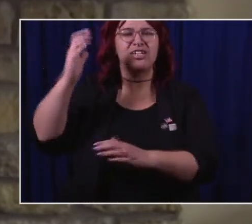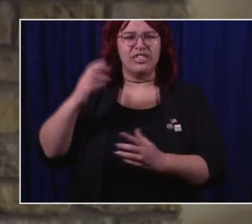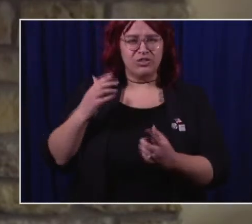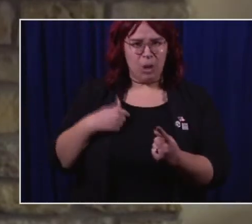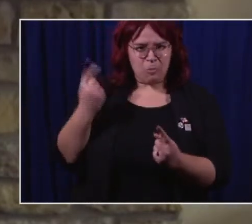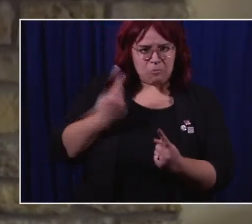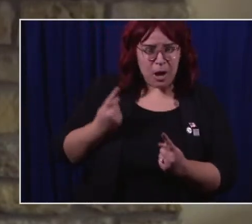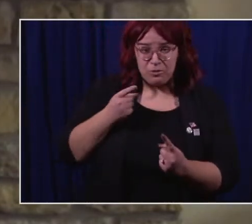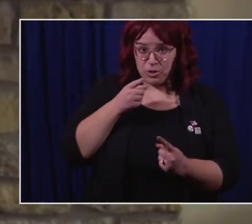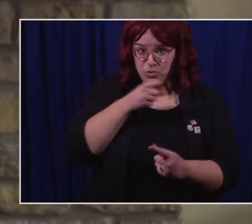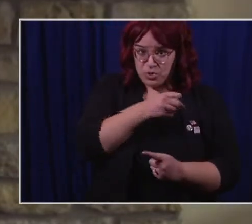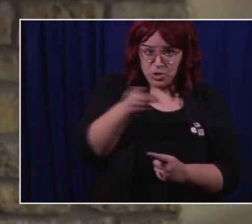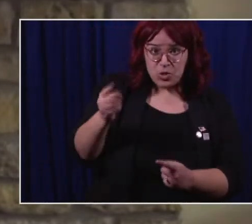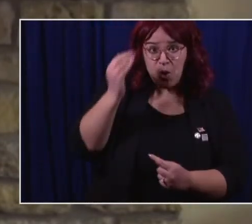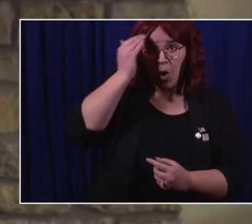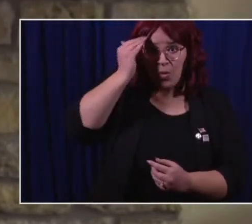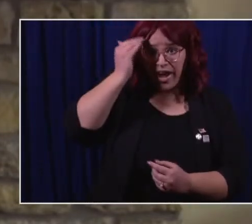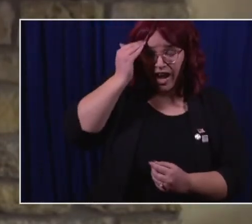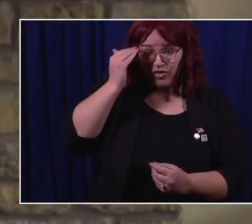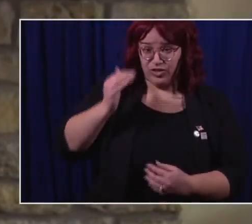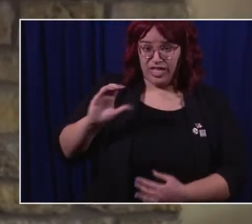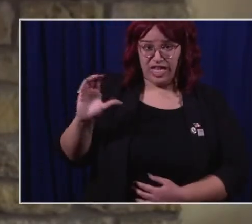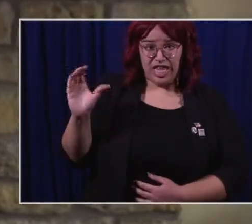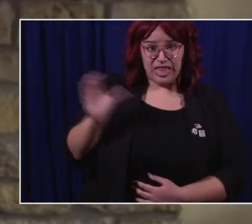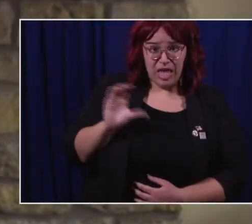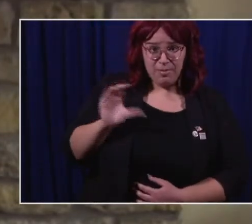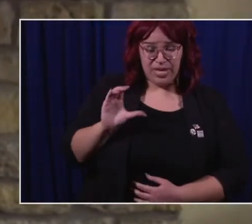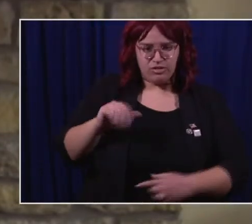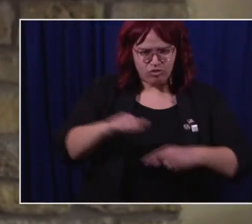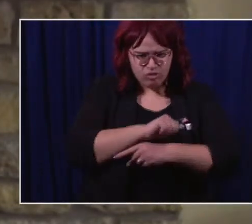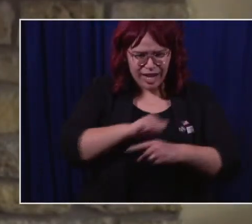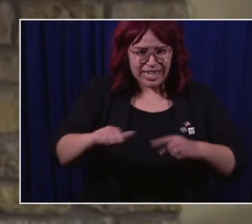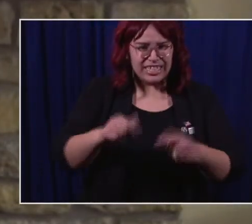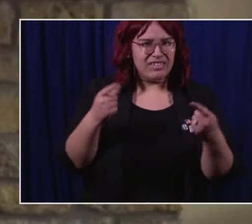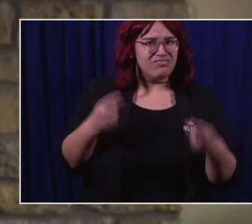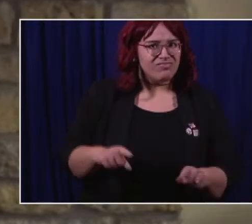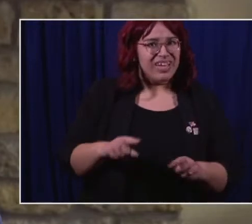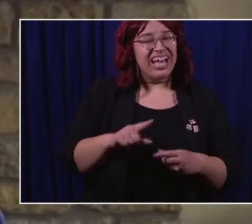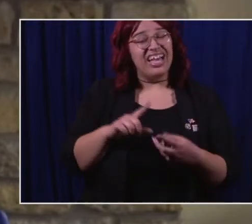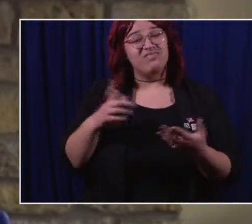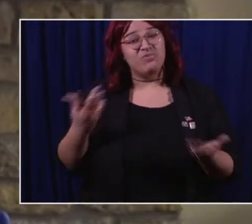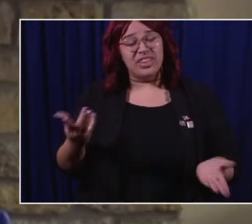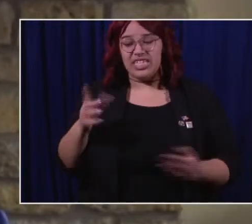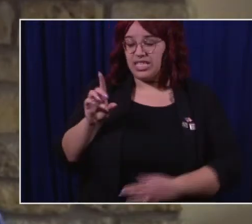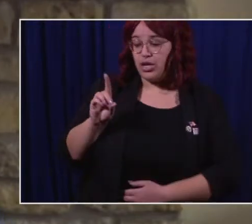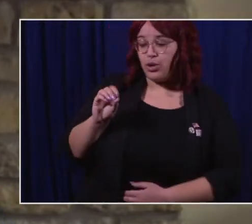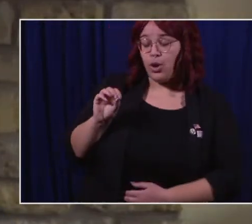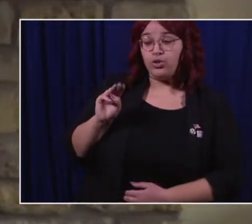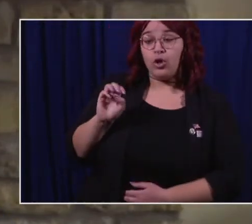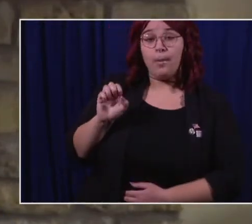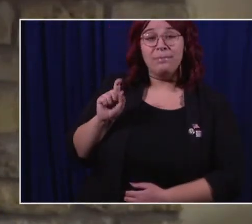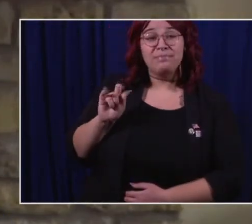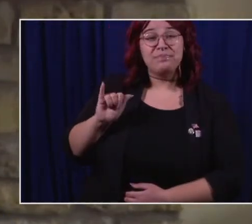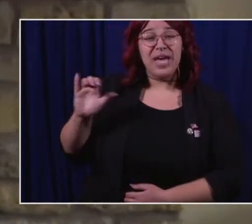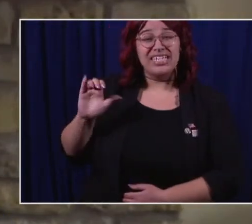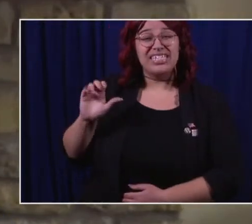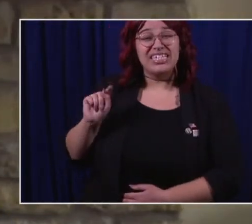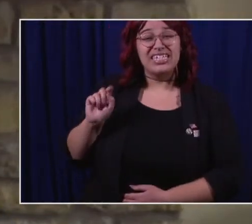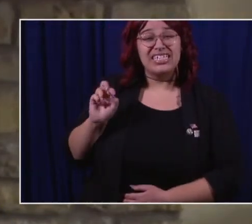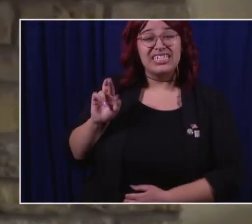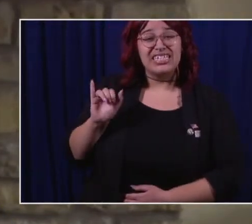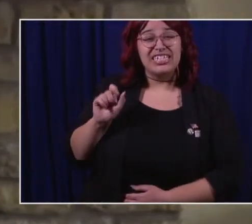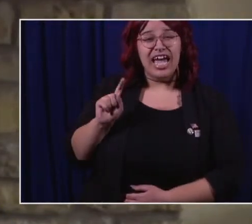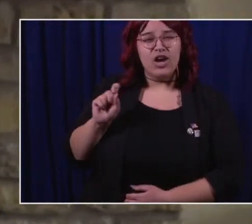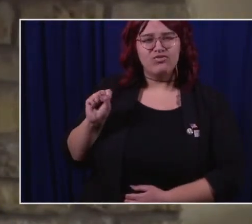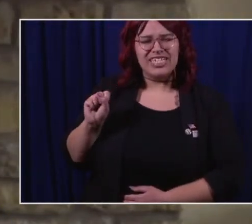training? And now that there's a Homeland Security alert about the domestic terrorists, does the state change who and what activities